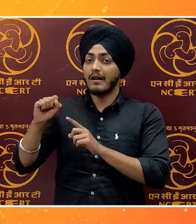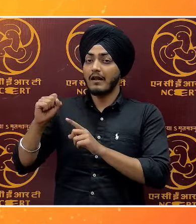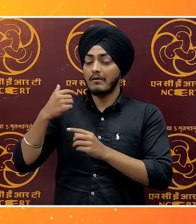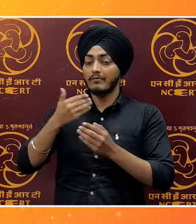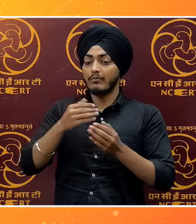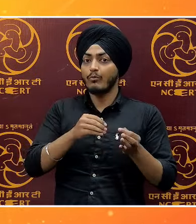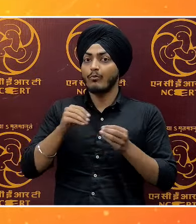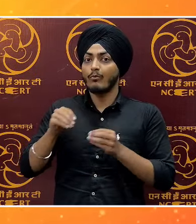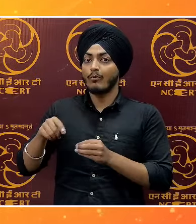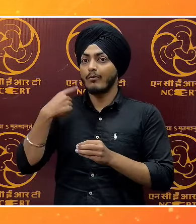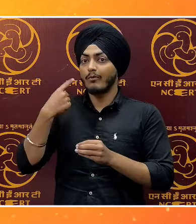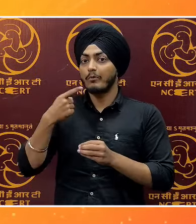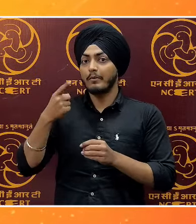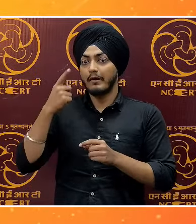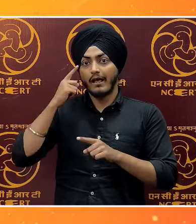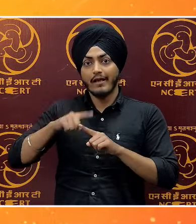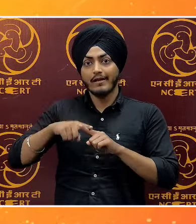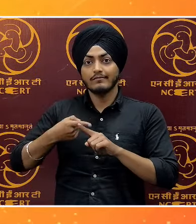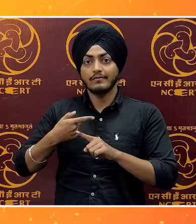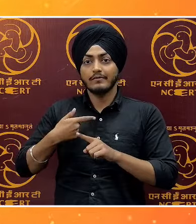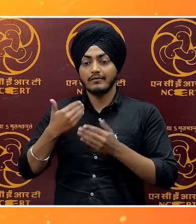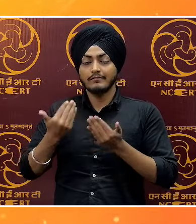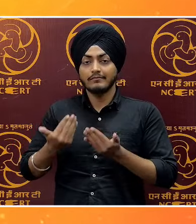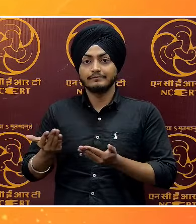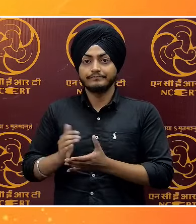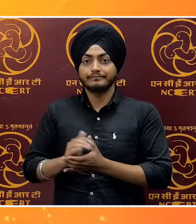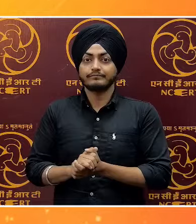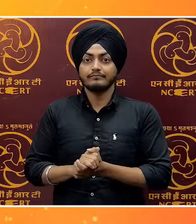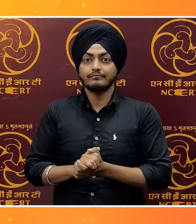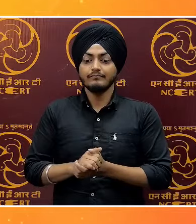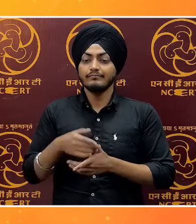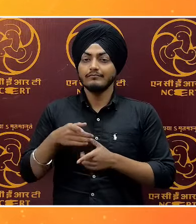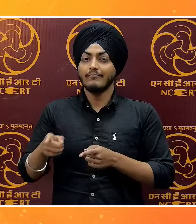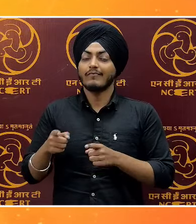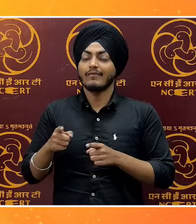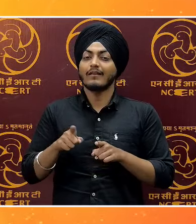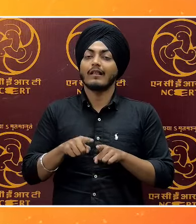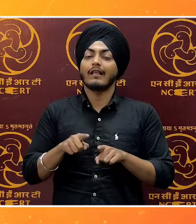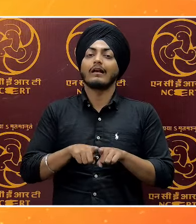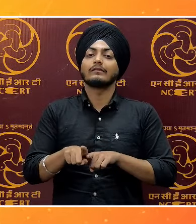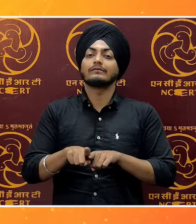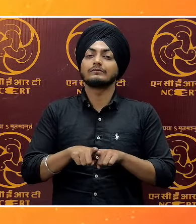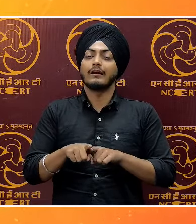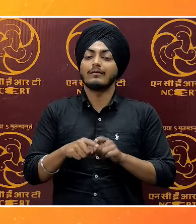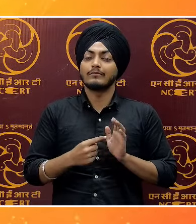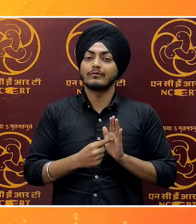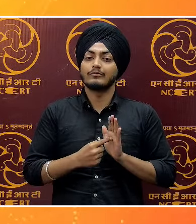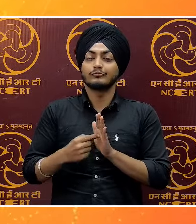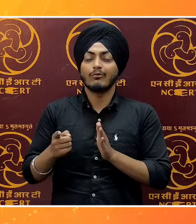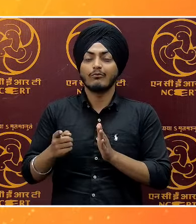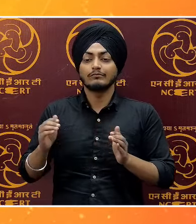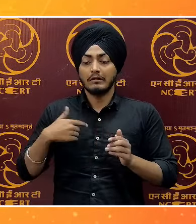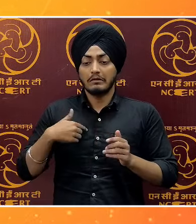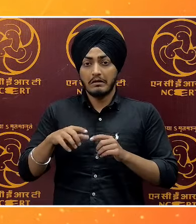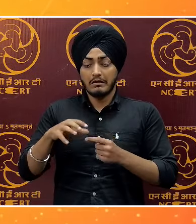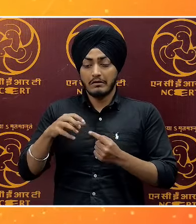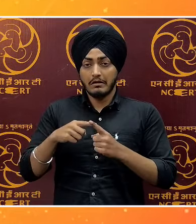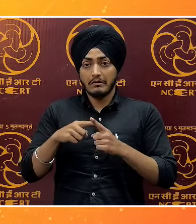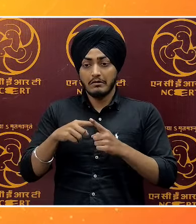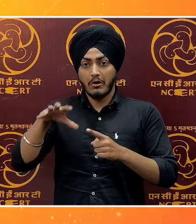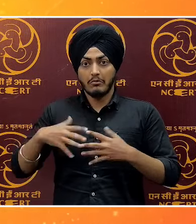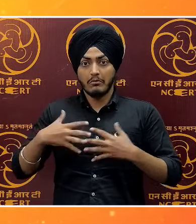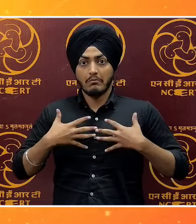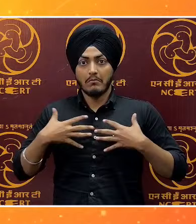town doing here, ma'am? Basically, it's a replica of a town. We can say miniature in the form of miniature.